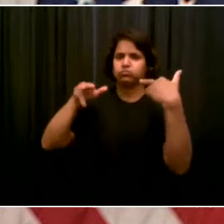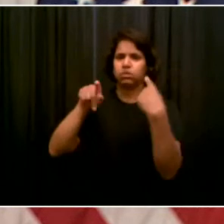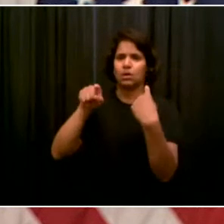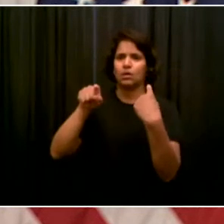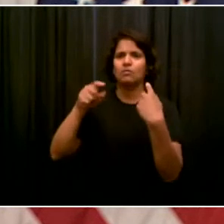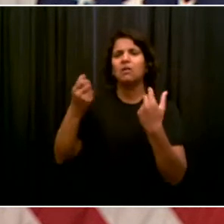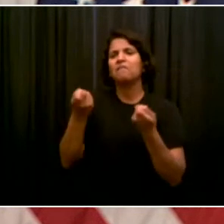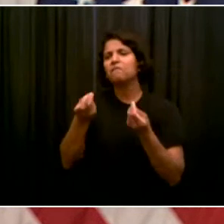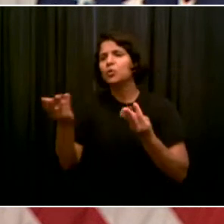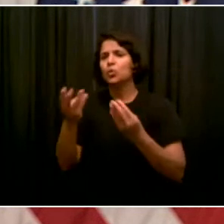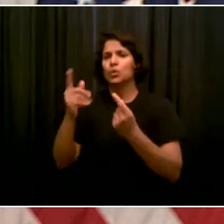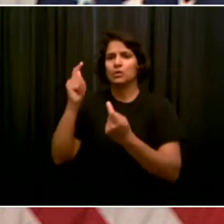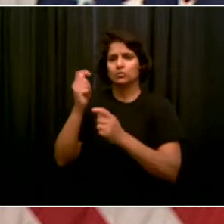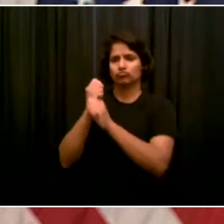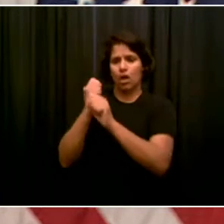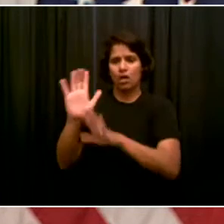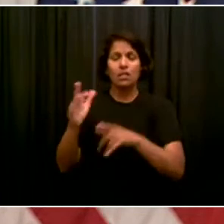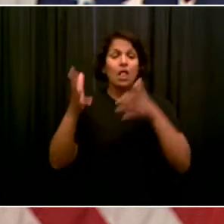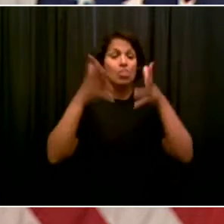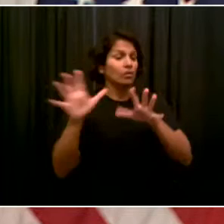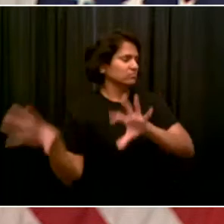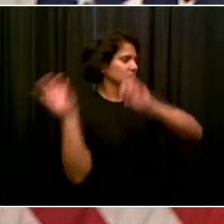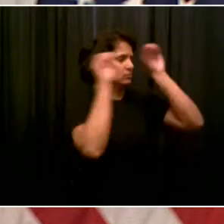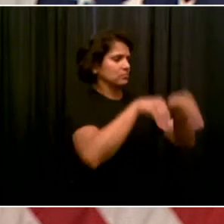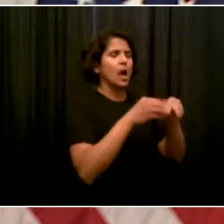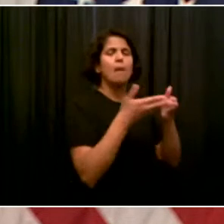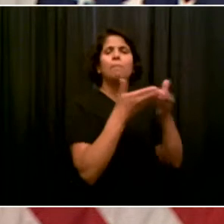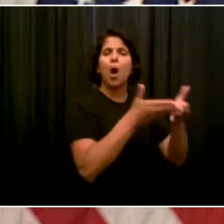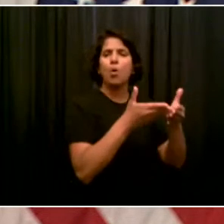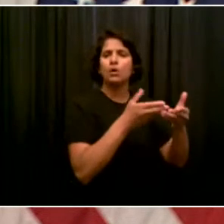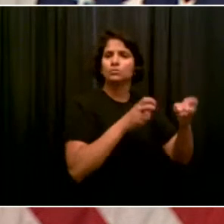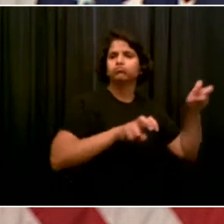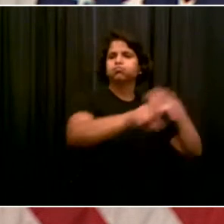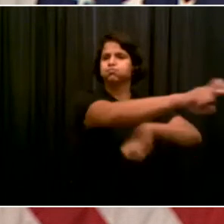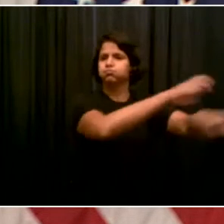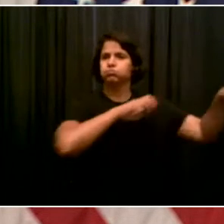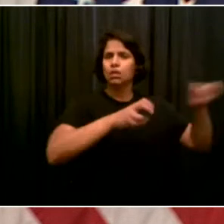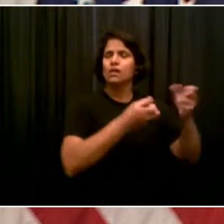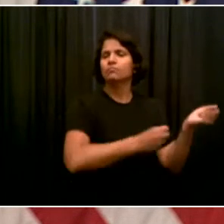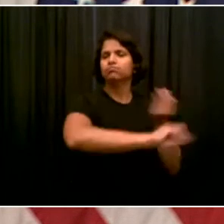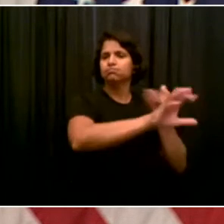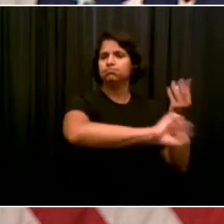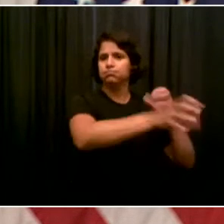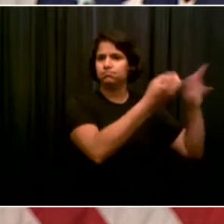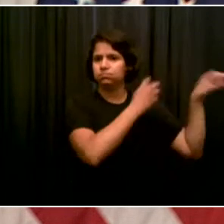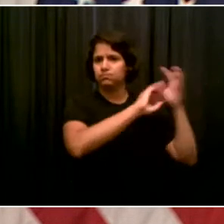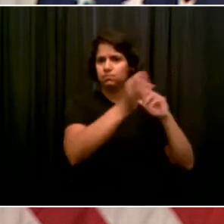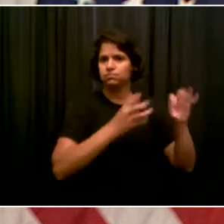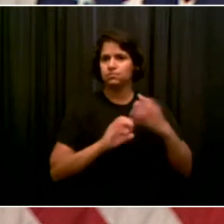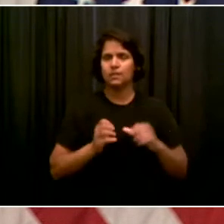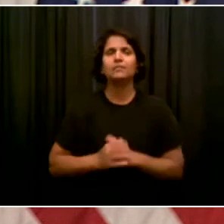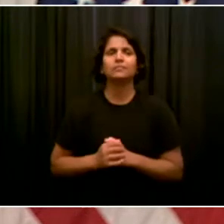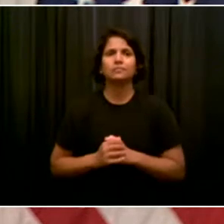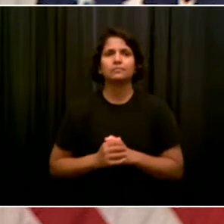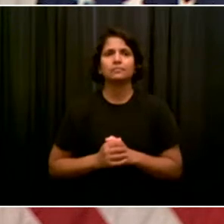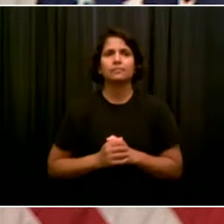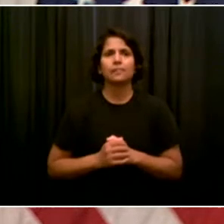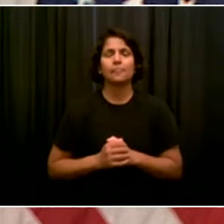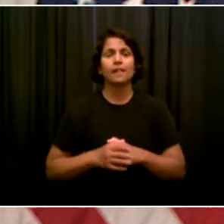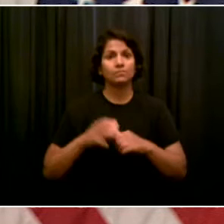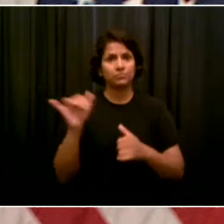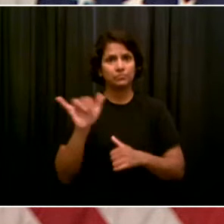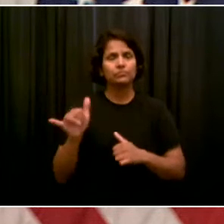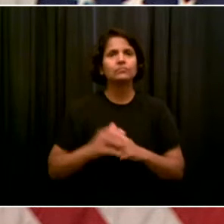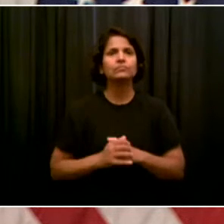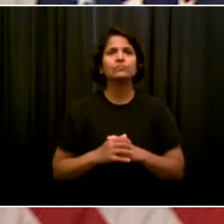And then for the last mile, there is no reason for large, oversized trucks to be making local deliveries. We